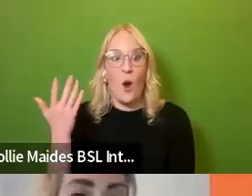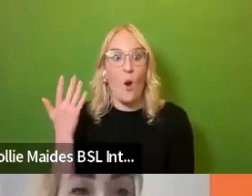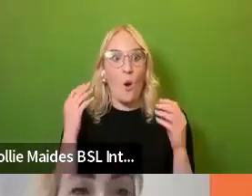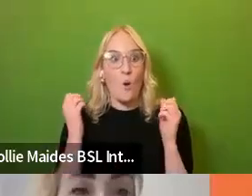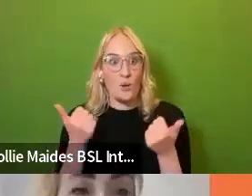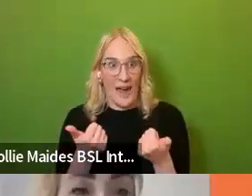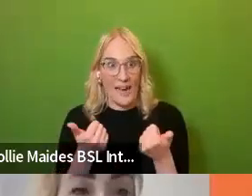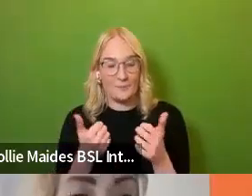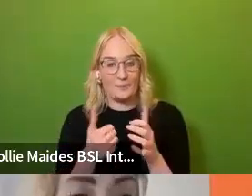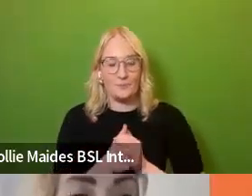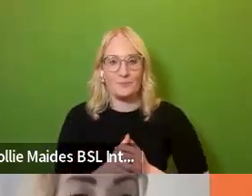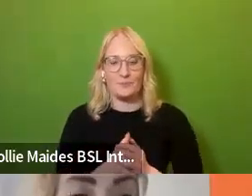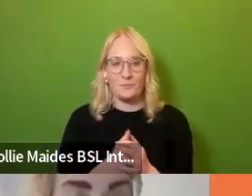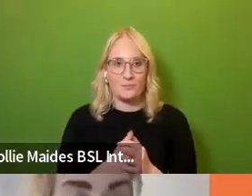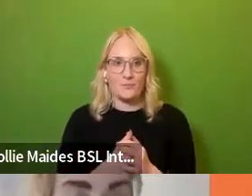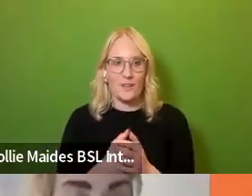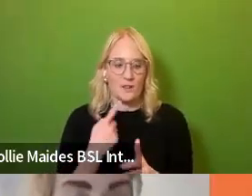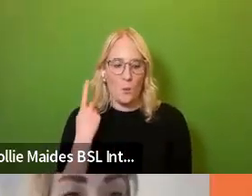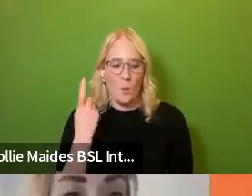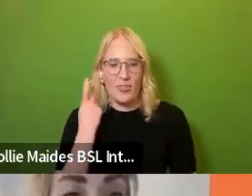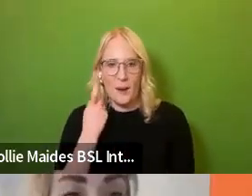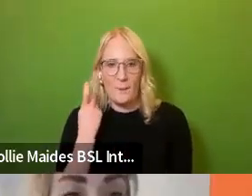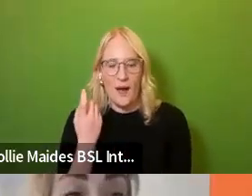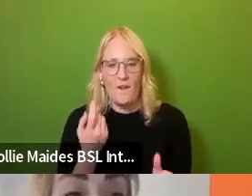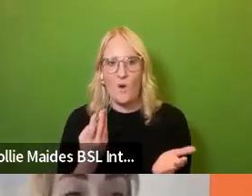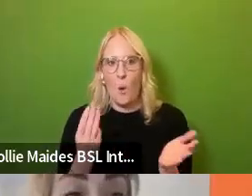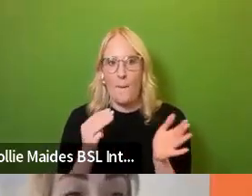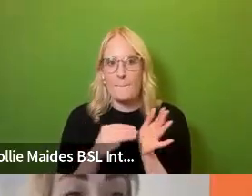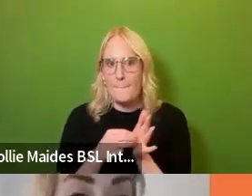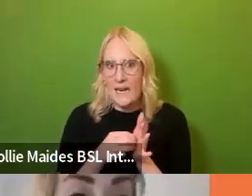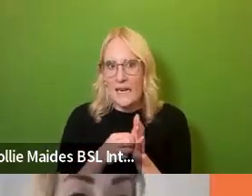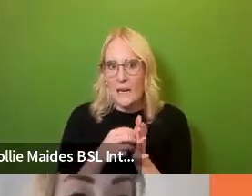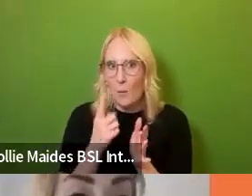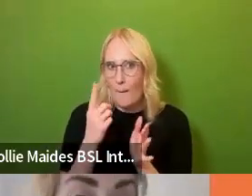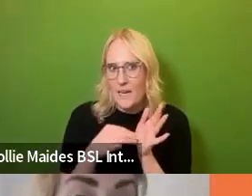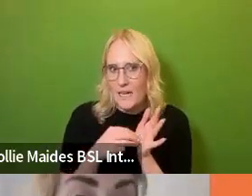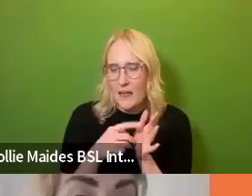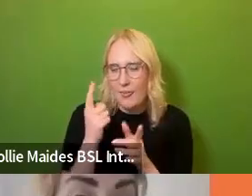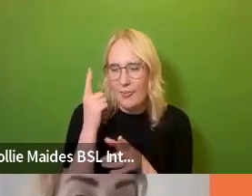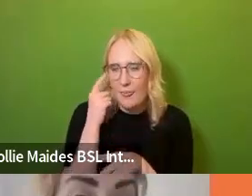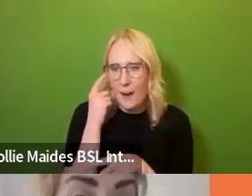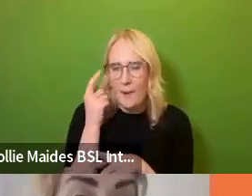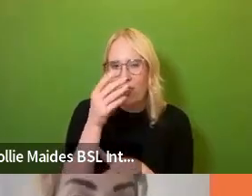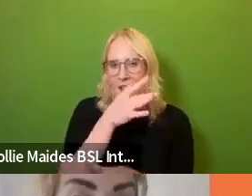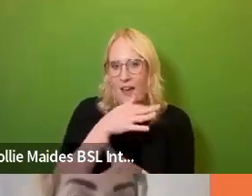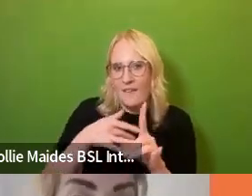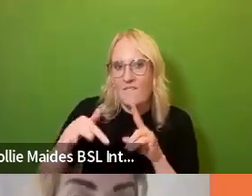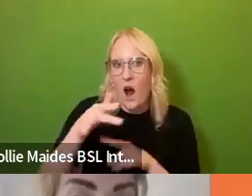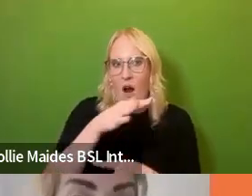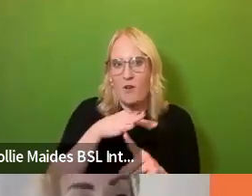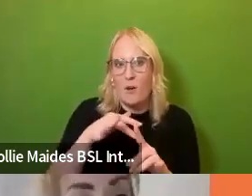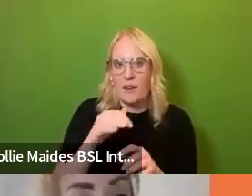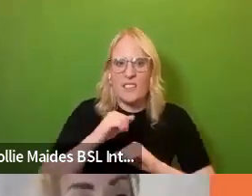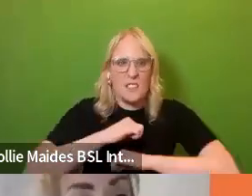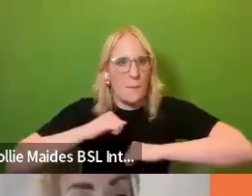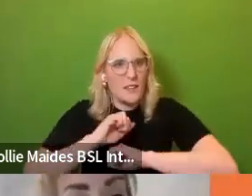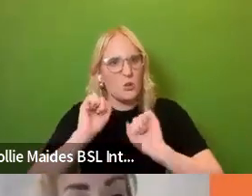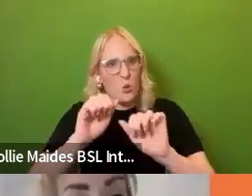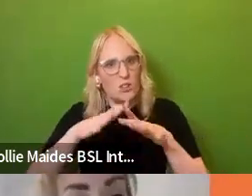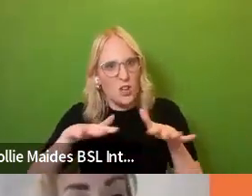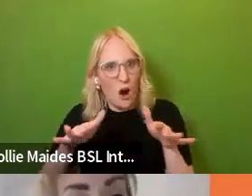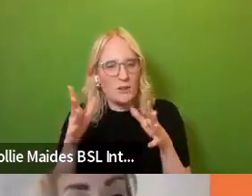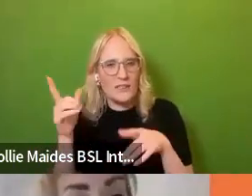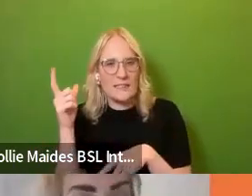Okay, let's think for a minute then about the environment, about the space where your child sleeps. We'll think about that